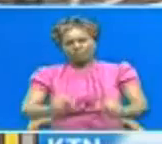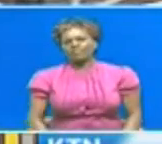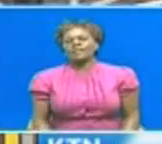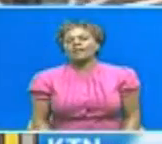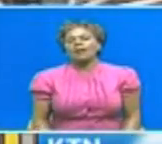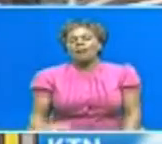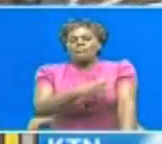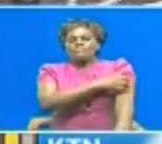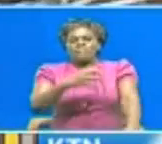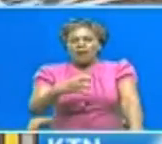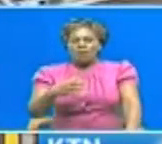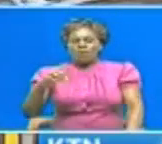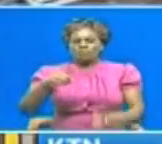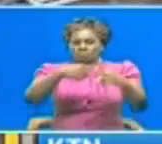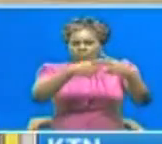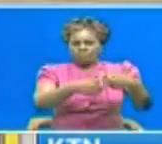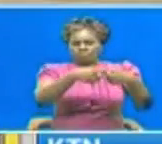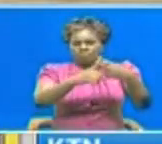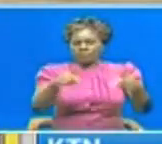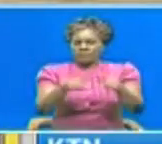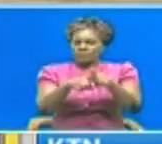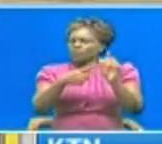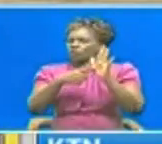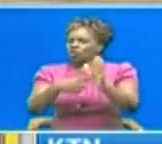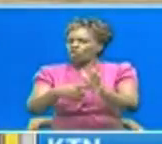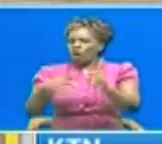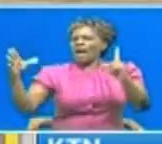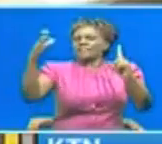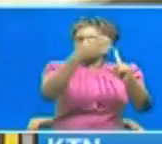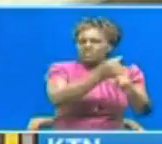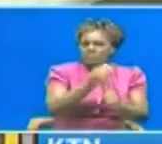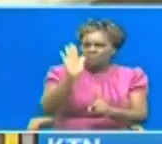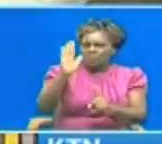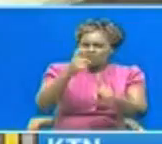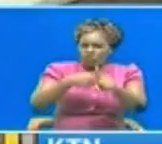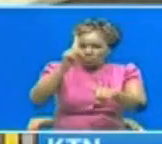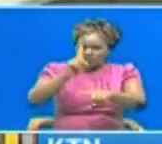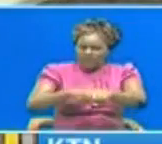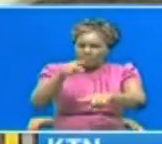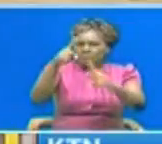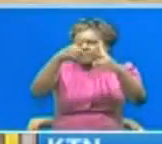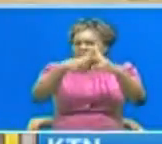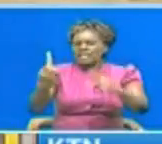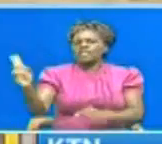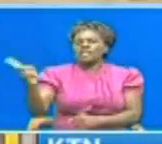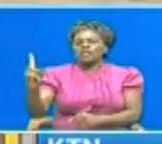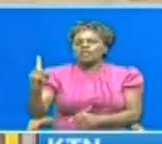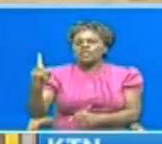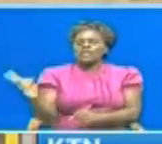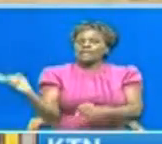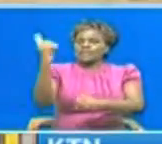The power of the engine, an indicator of the milestones he has achieved since the journey began in his garage at Kahawa West area. It